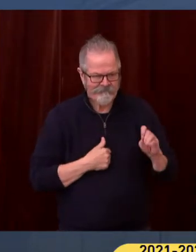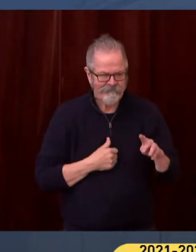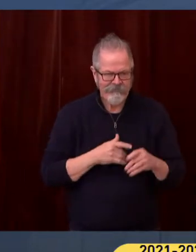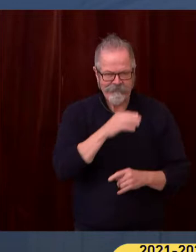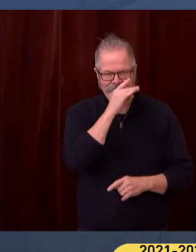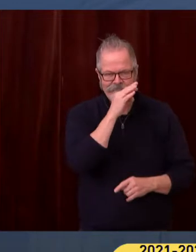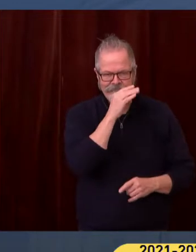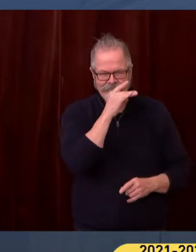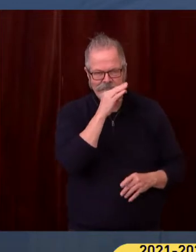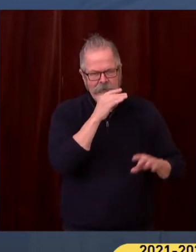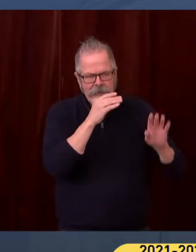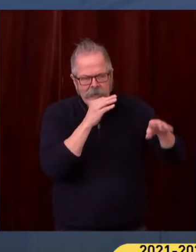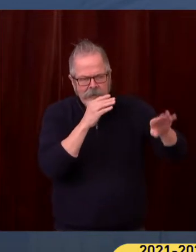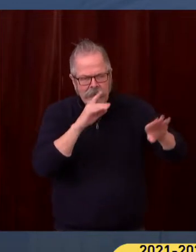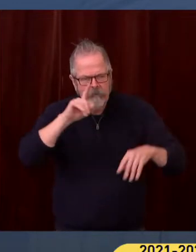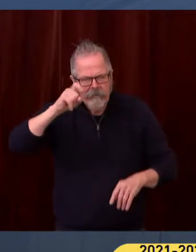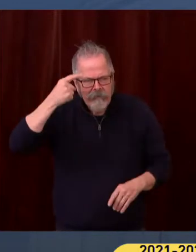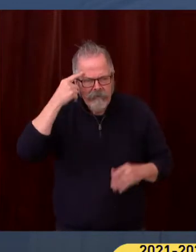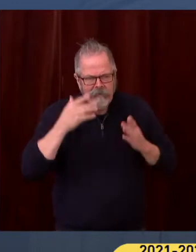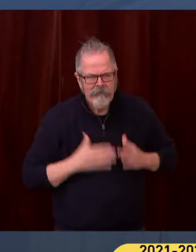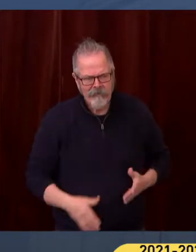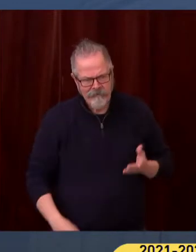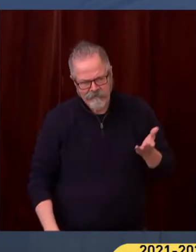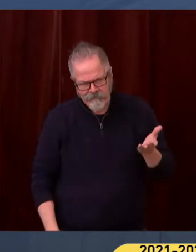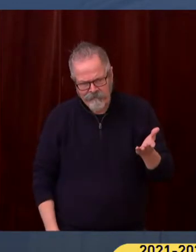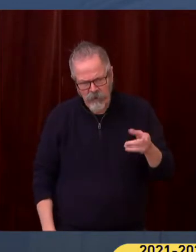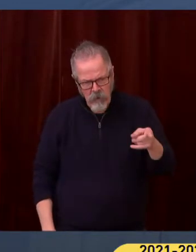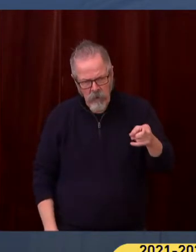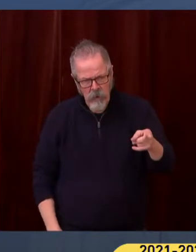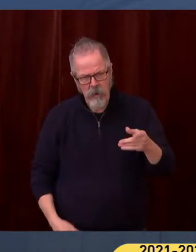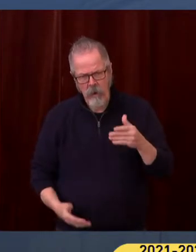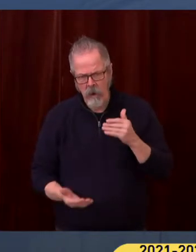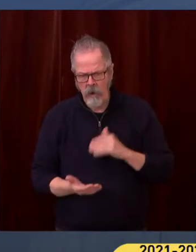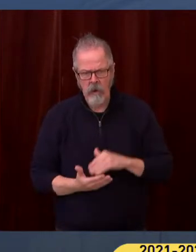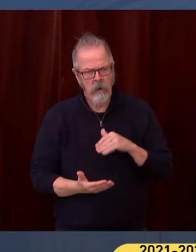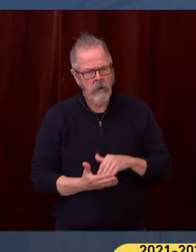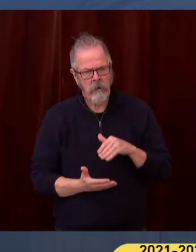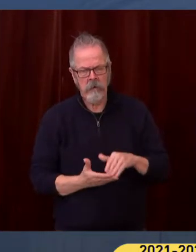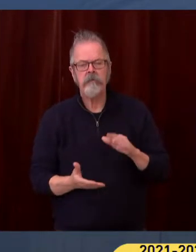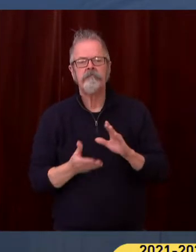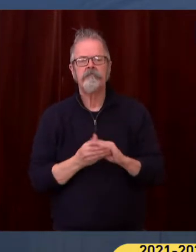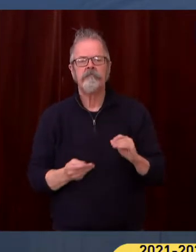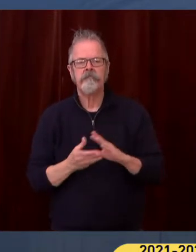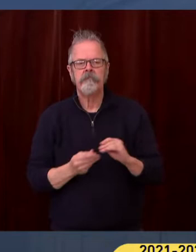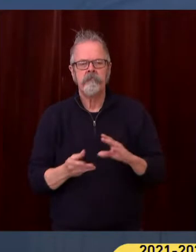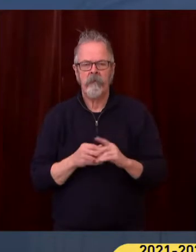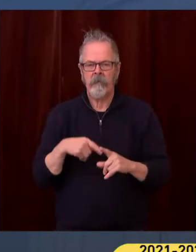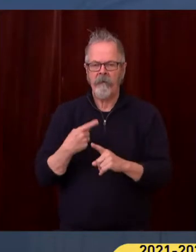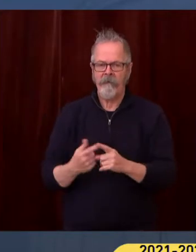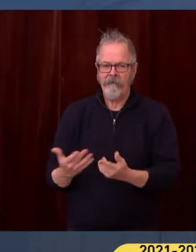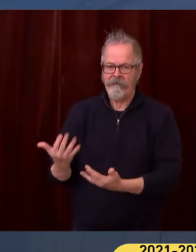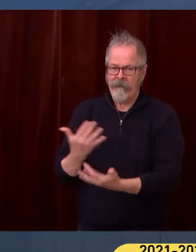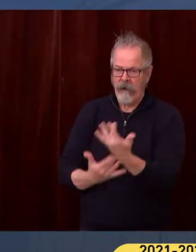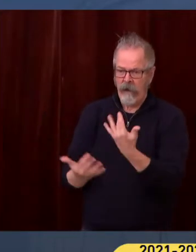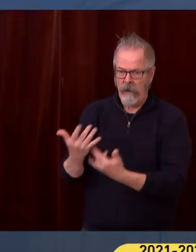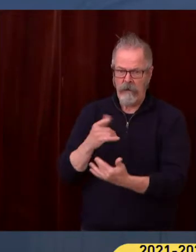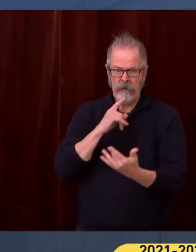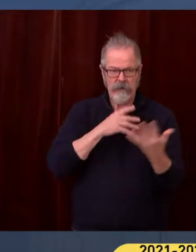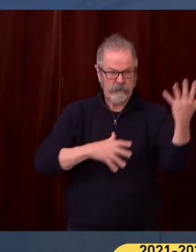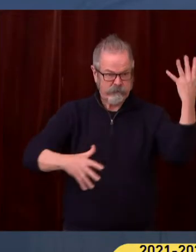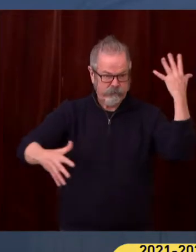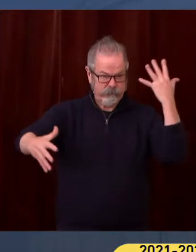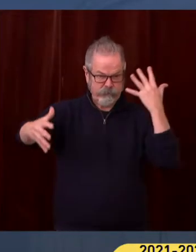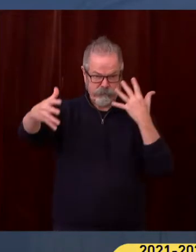smoke from climate fires. If Washington and others stop using fossil fuels, how soon could we expect forest fire smoke to get better?